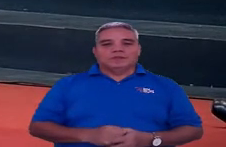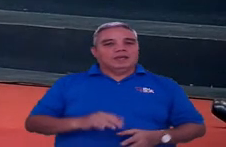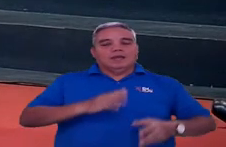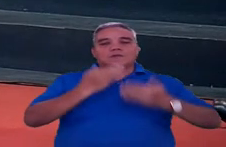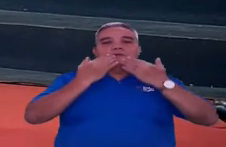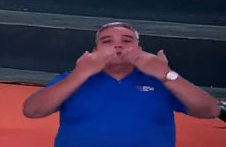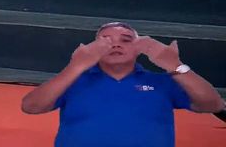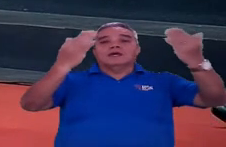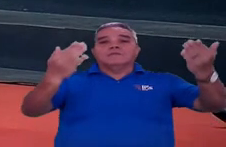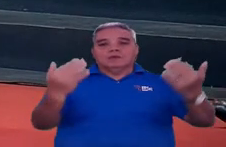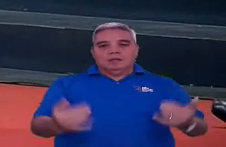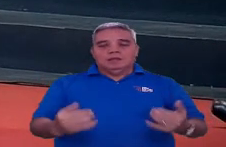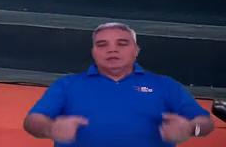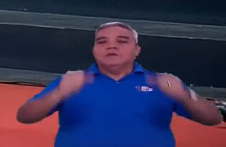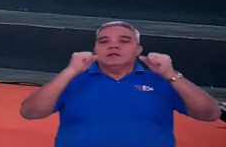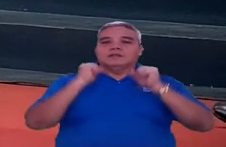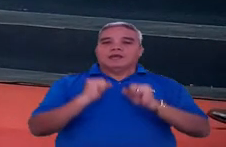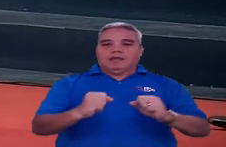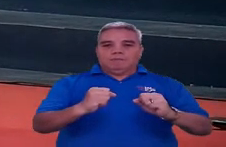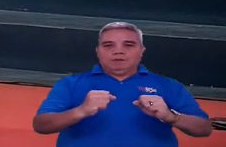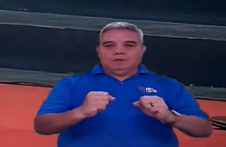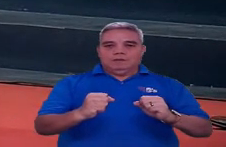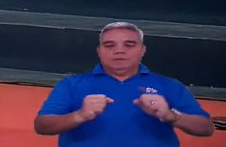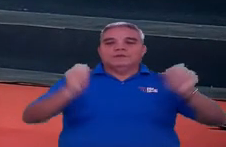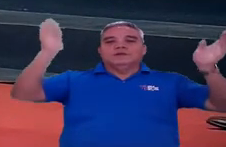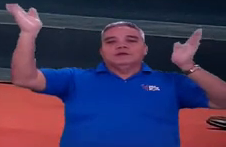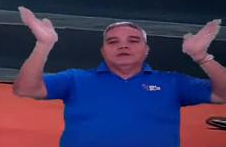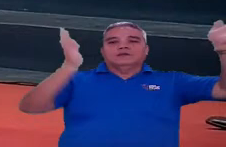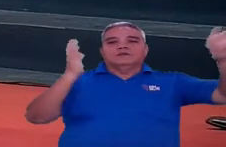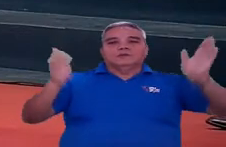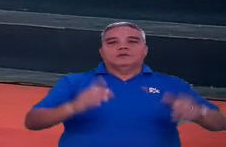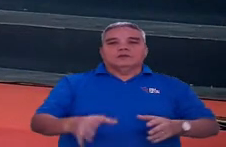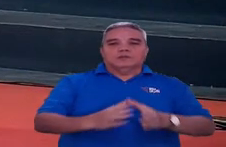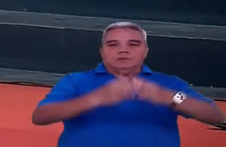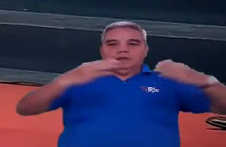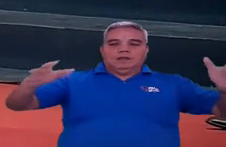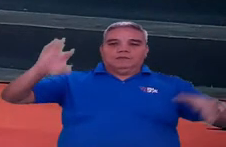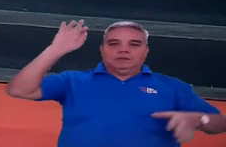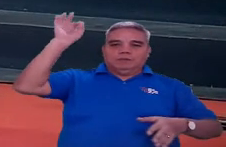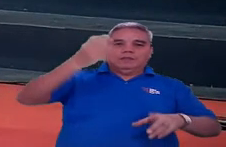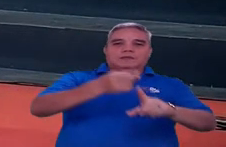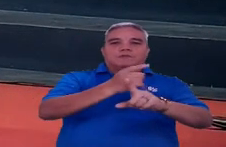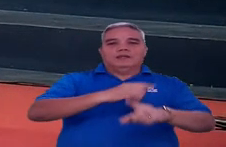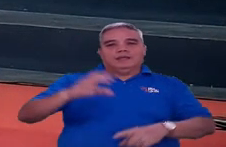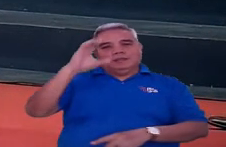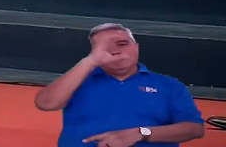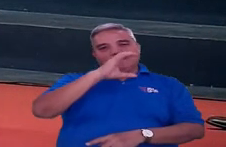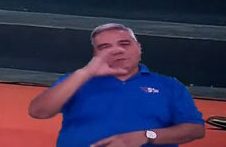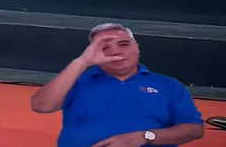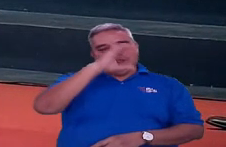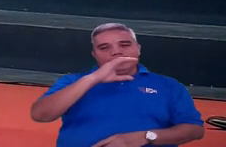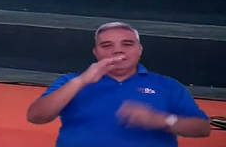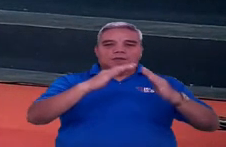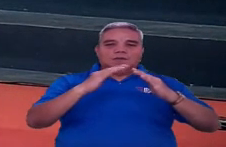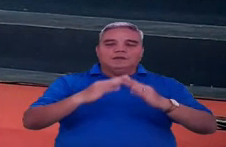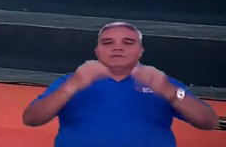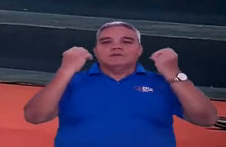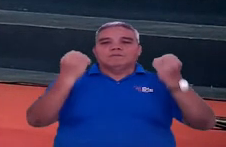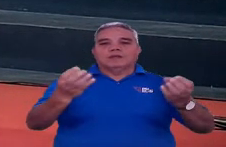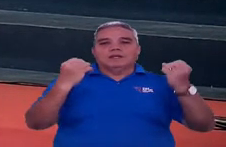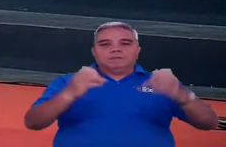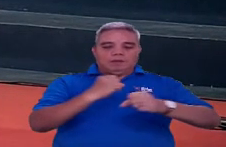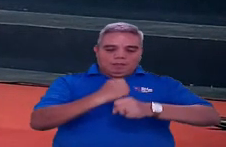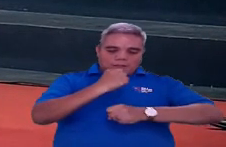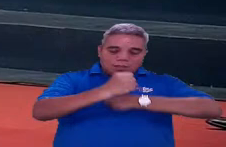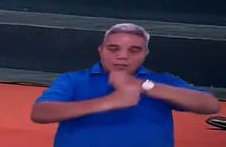I'm so thankful that I was able to serve two great pastors of Katipunan. For many, many